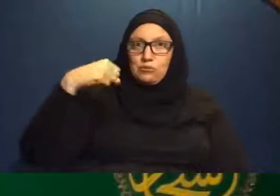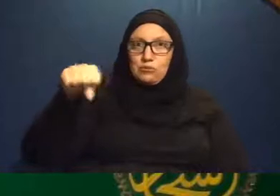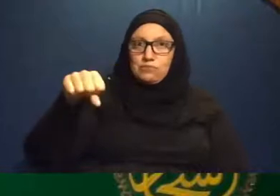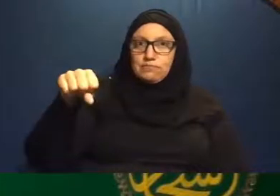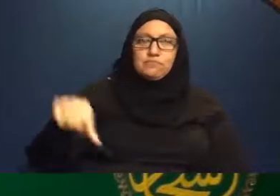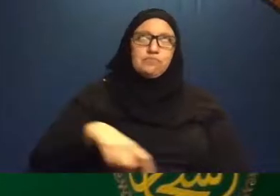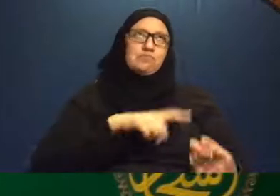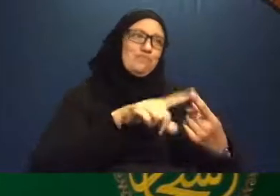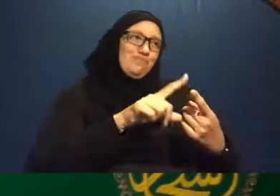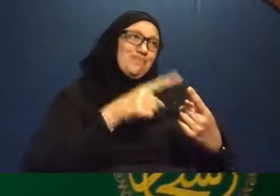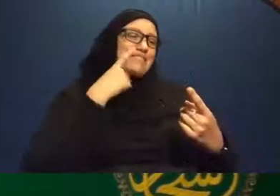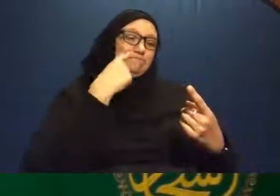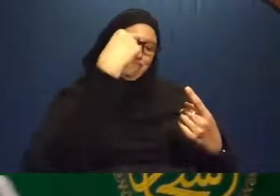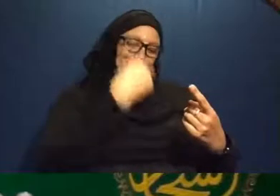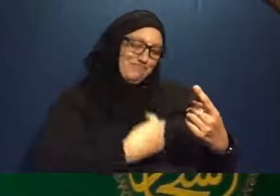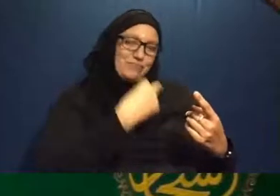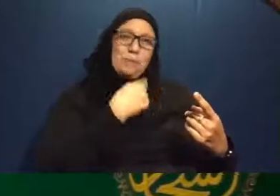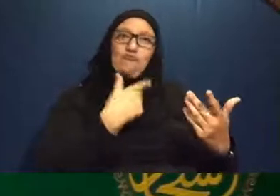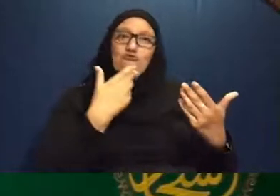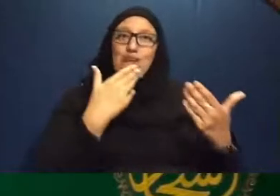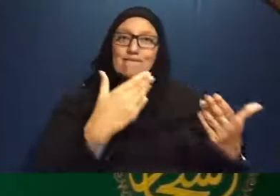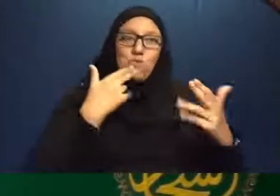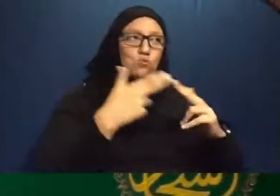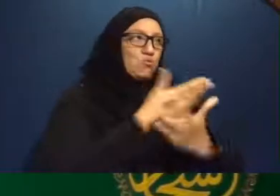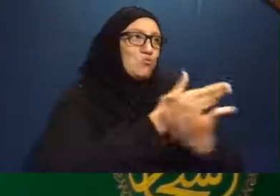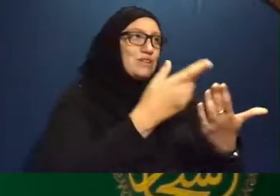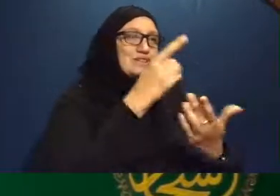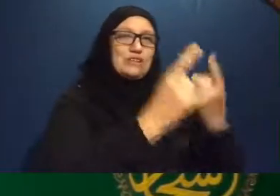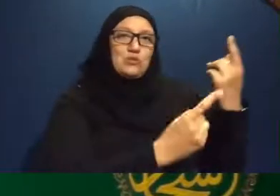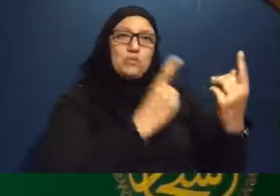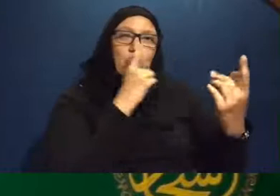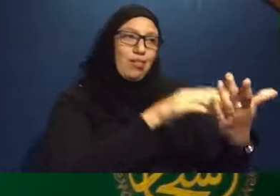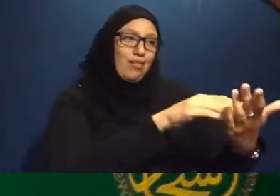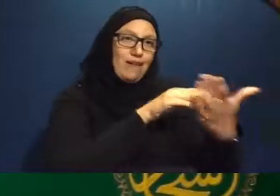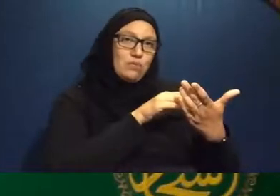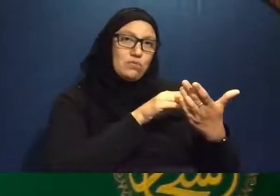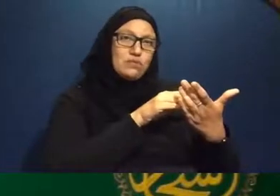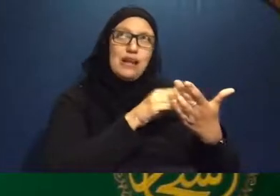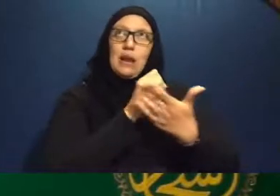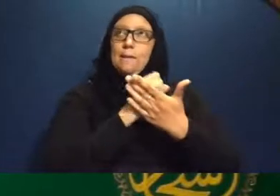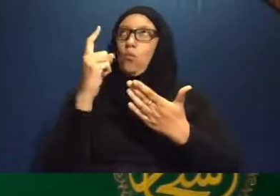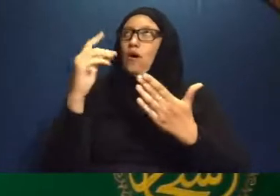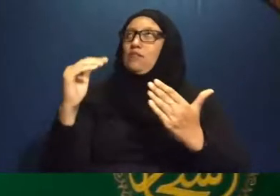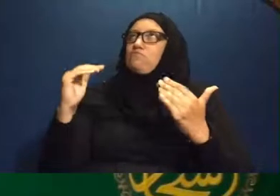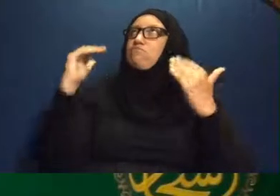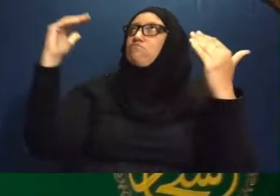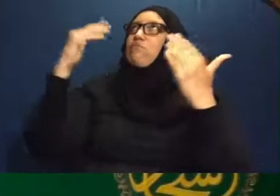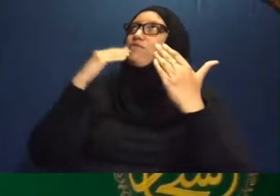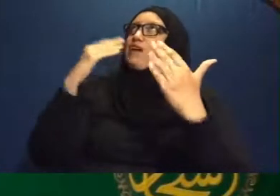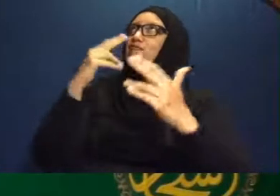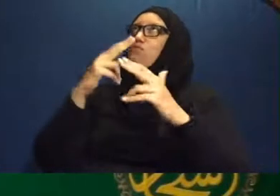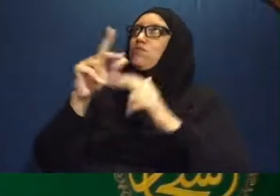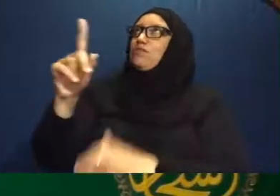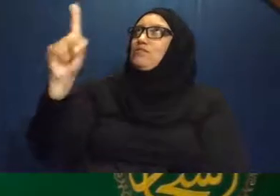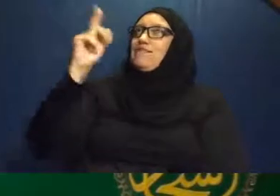individuals who have done favor to you, to the Almighty God who had favored you above all. So with this